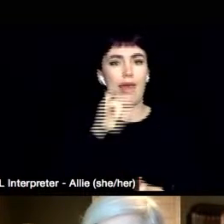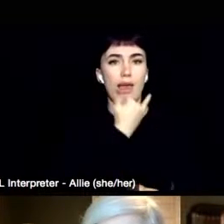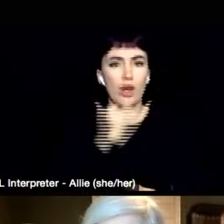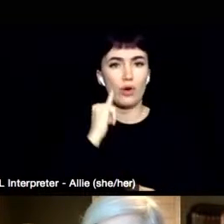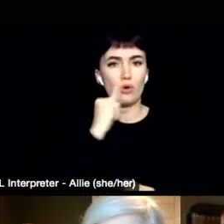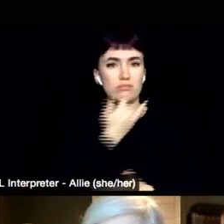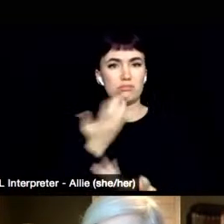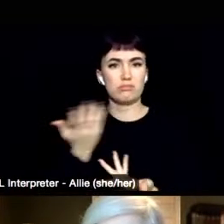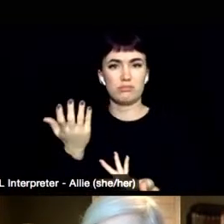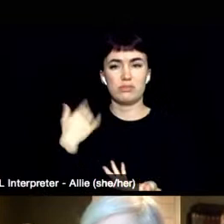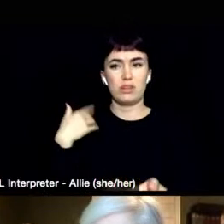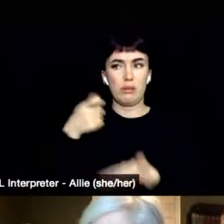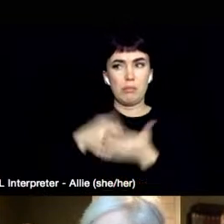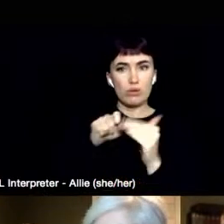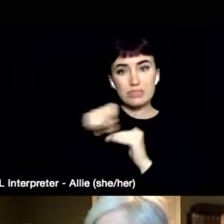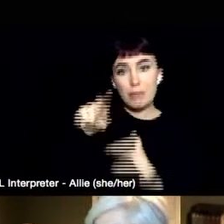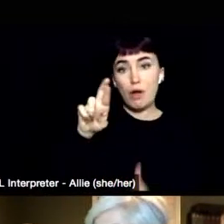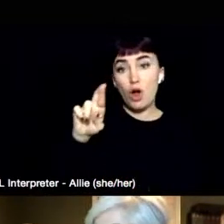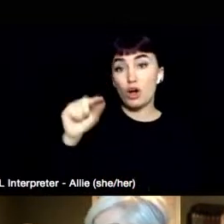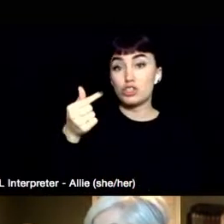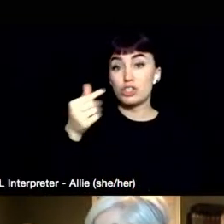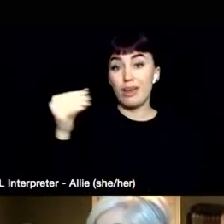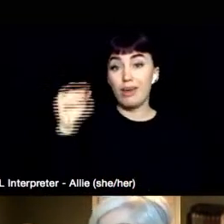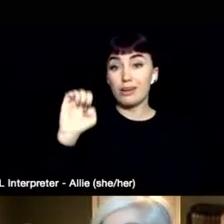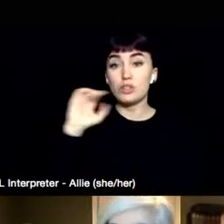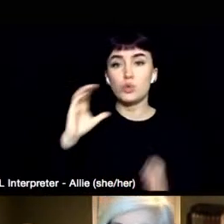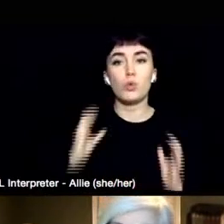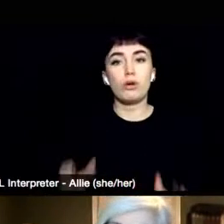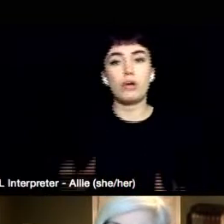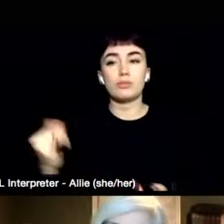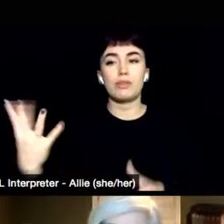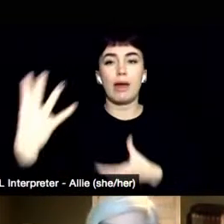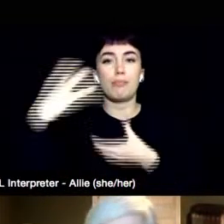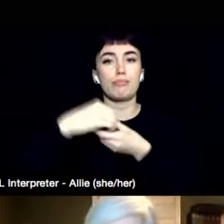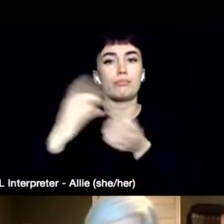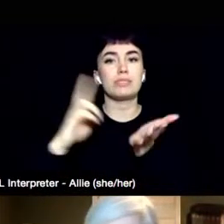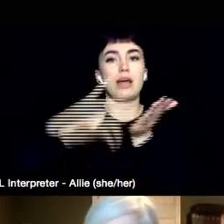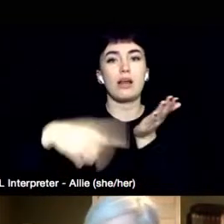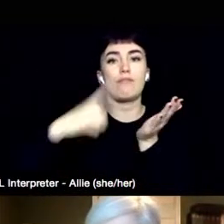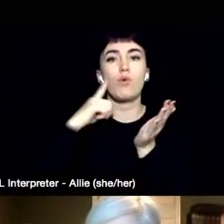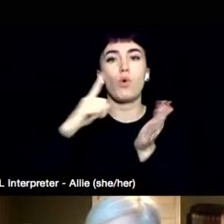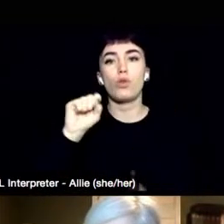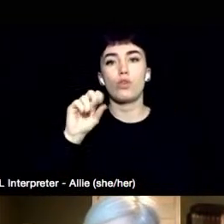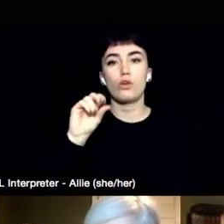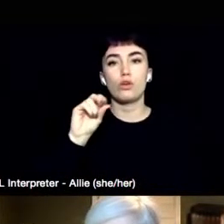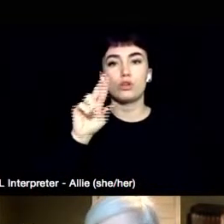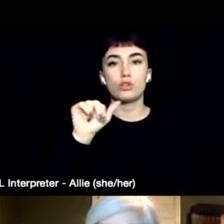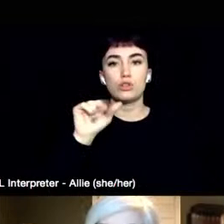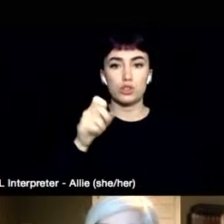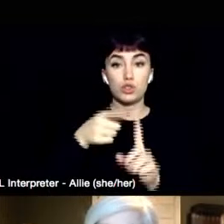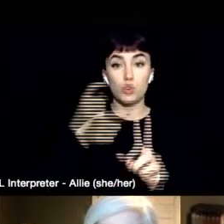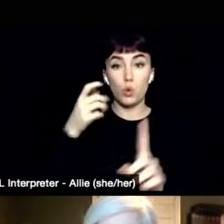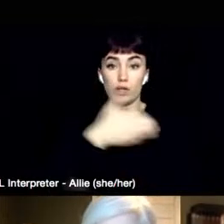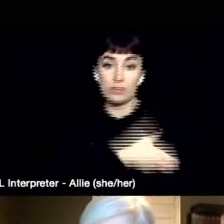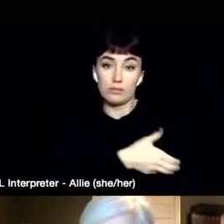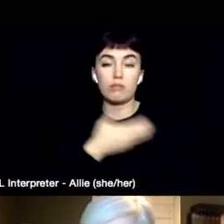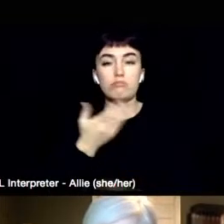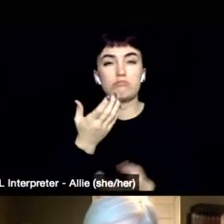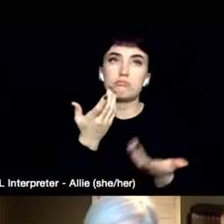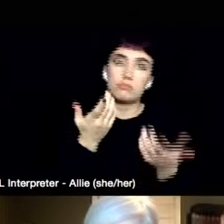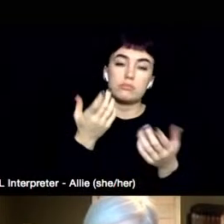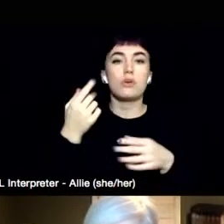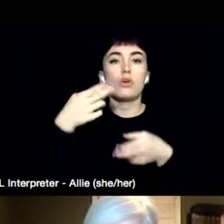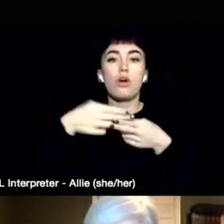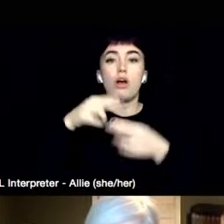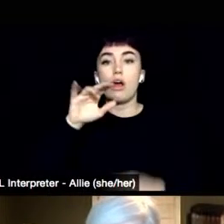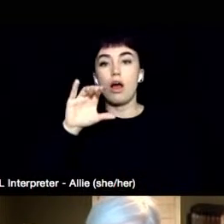on bills sent out by RG&E to customers that participate in the source power. Some people refer to it as ICON. Technically, it's